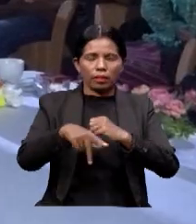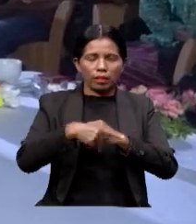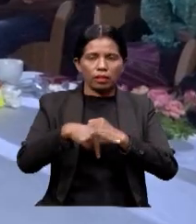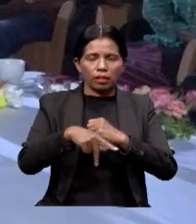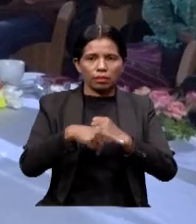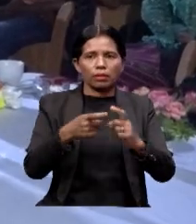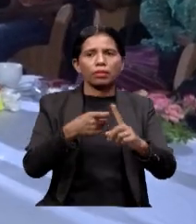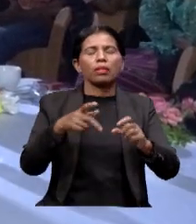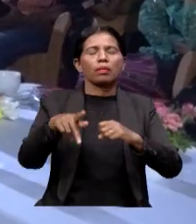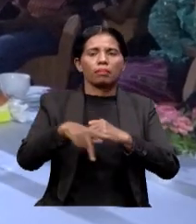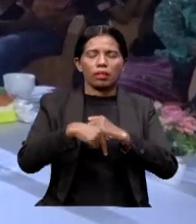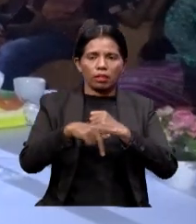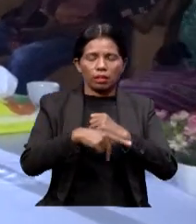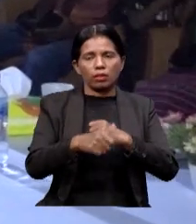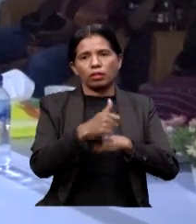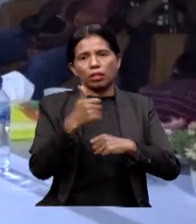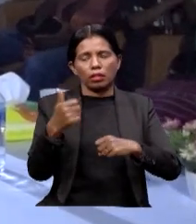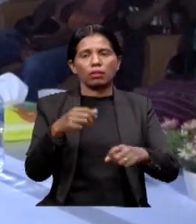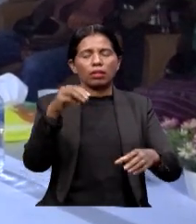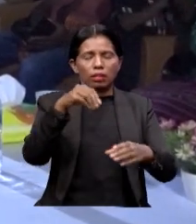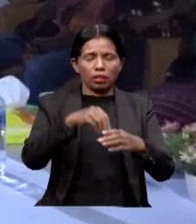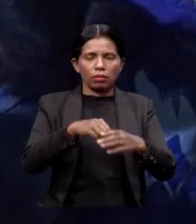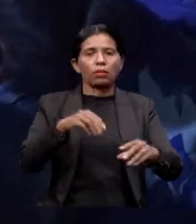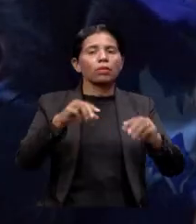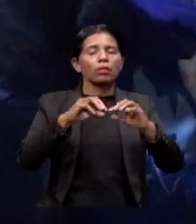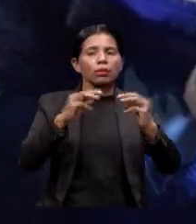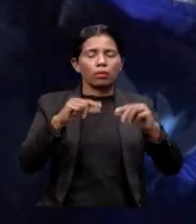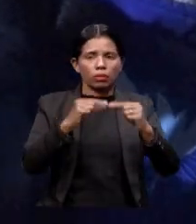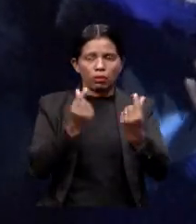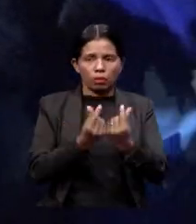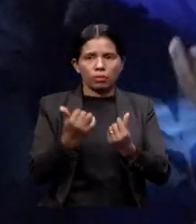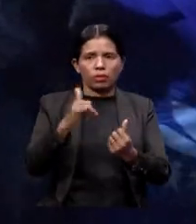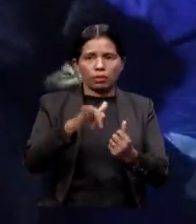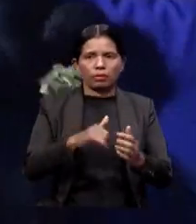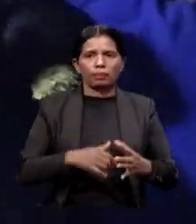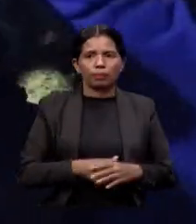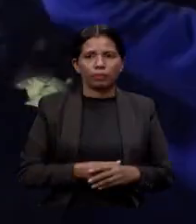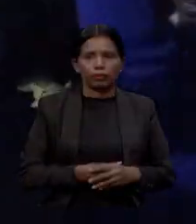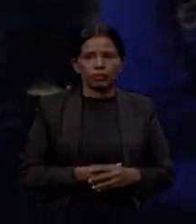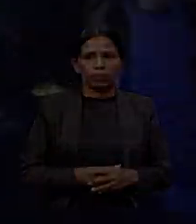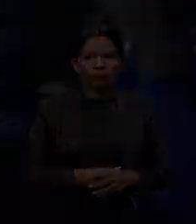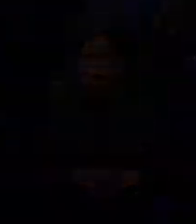husi partido aliado Sira, inclui movimento Sira. Jimmy Fernandes, Zuvier da Costa, GMN.